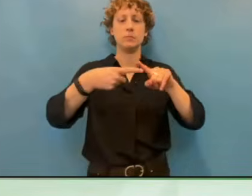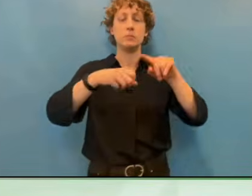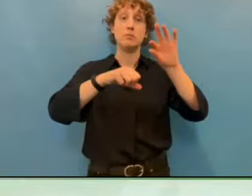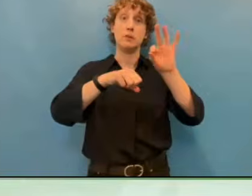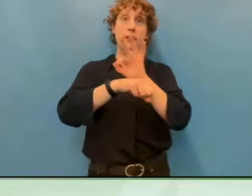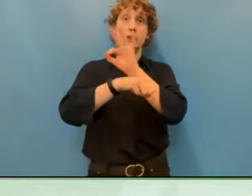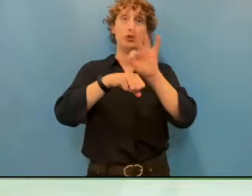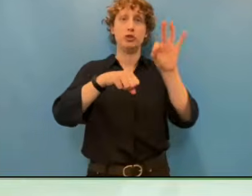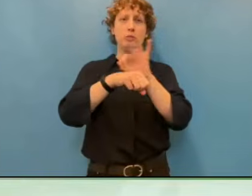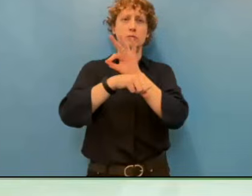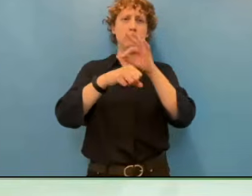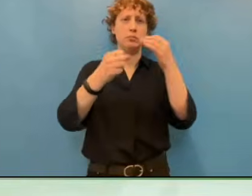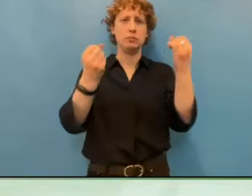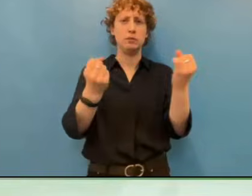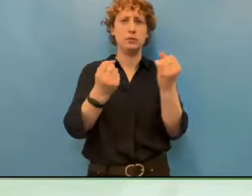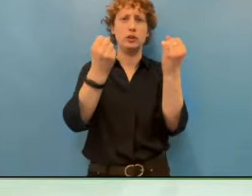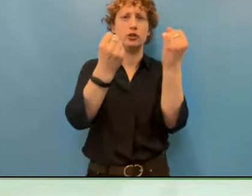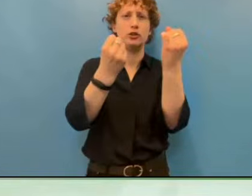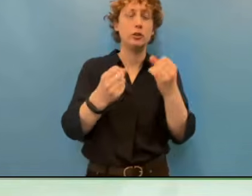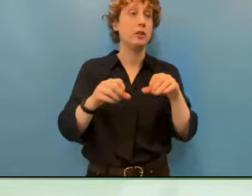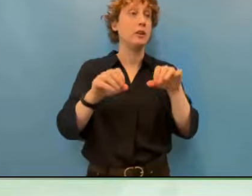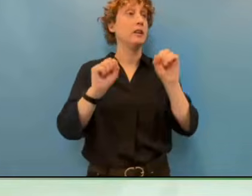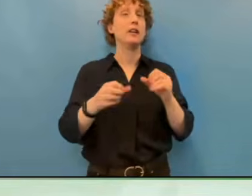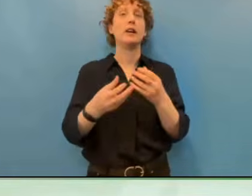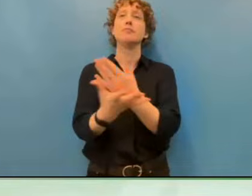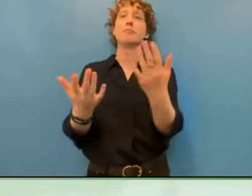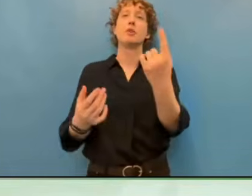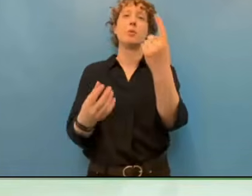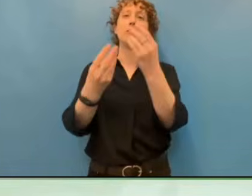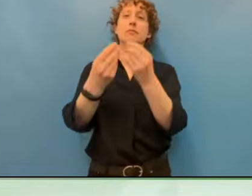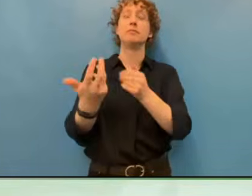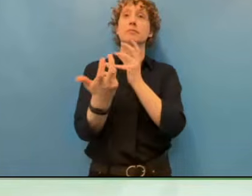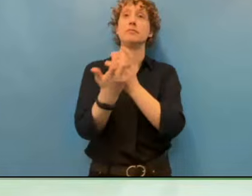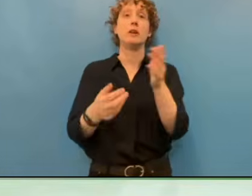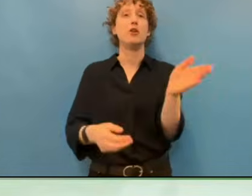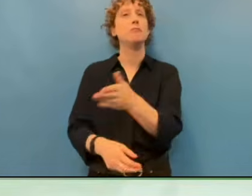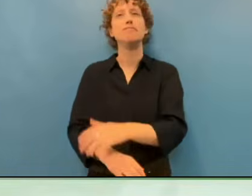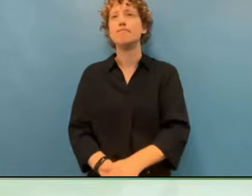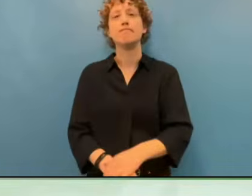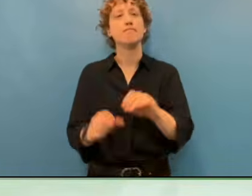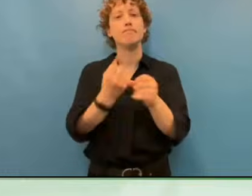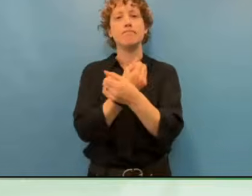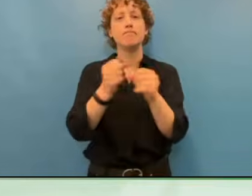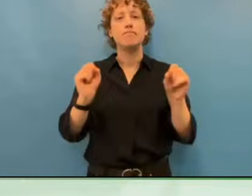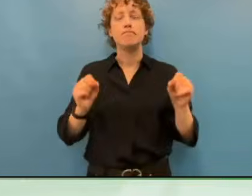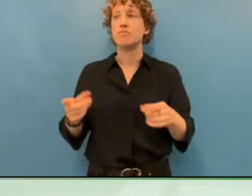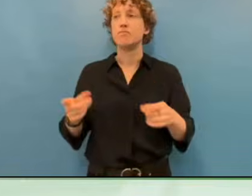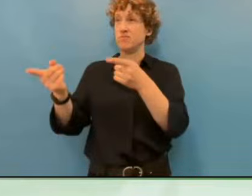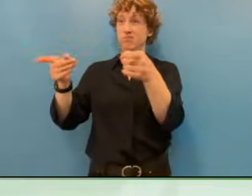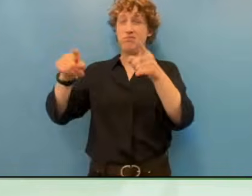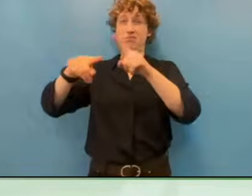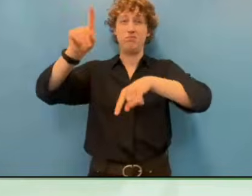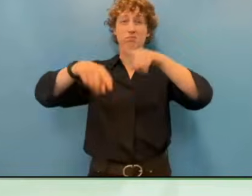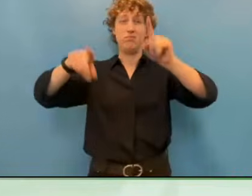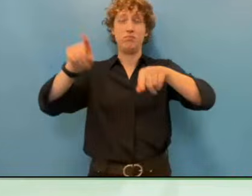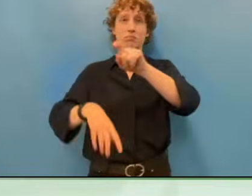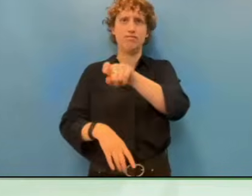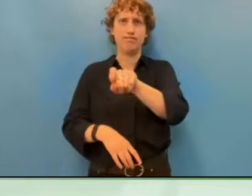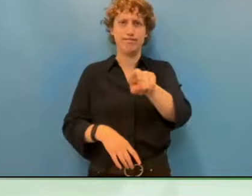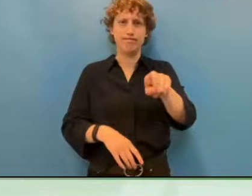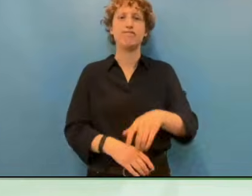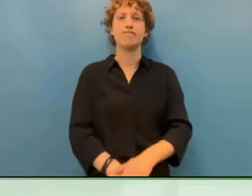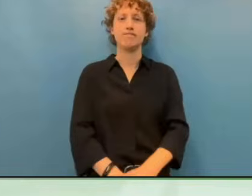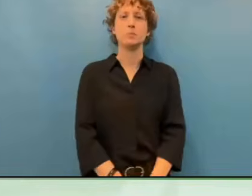is no one-fits-all solution because you have so many different needs which have to be addressed. So once